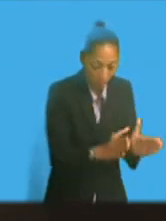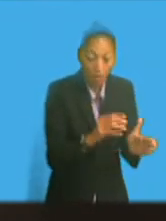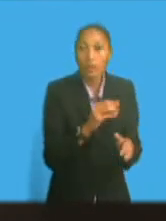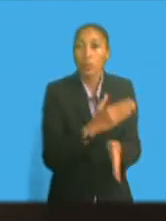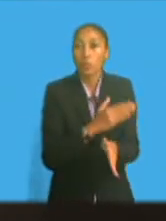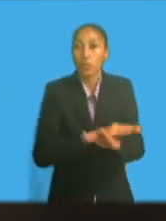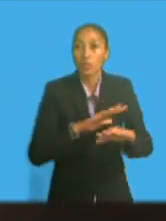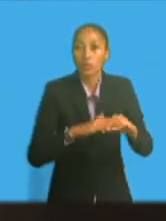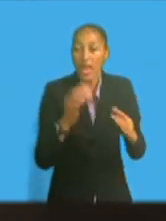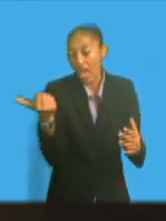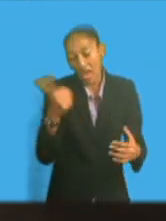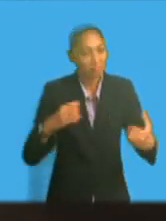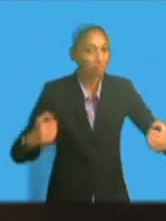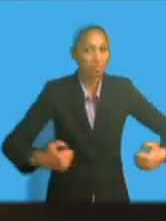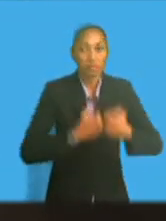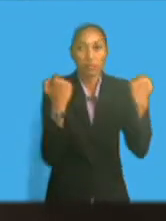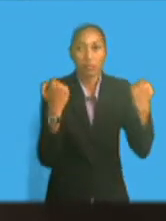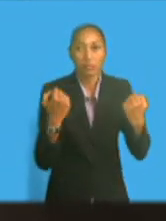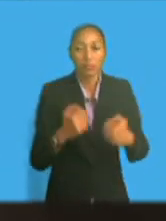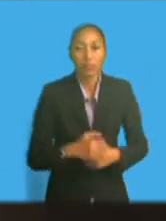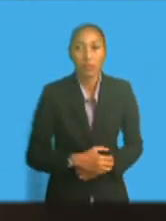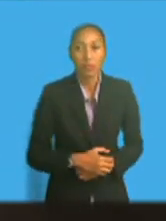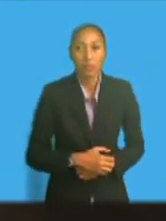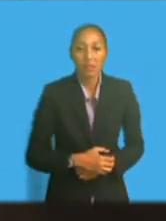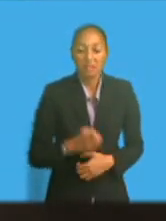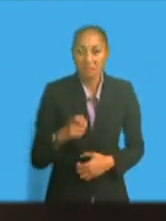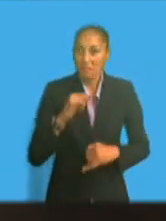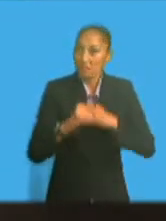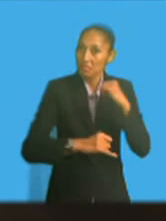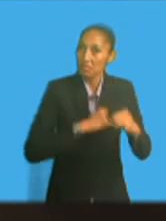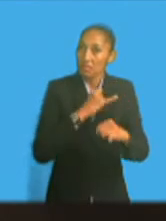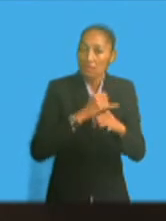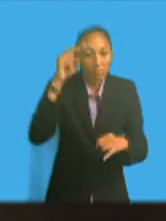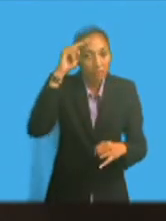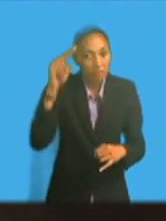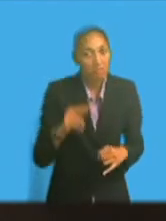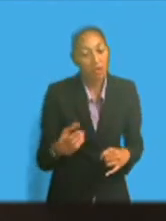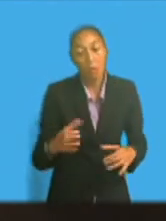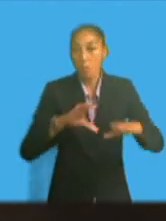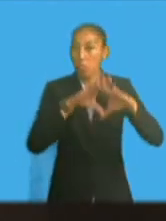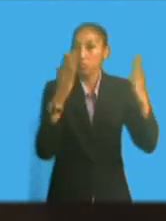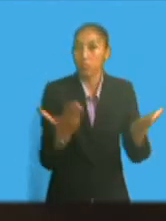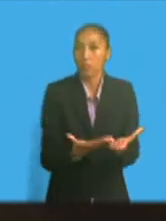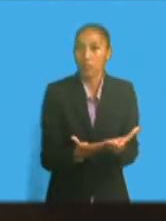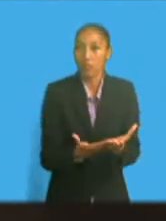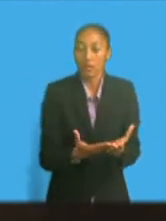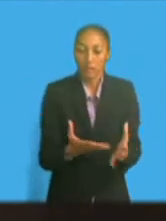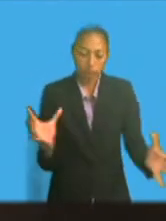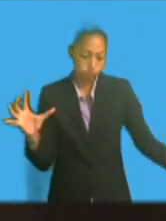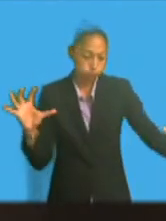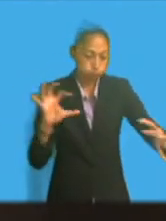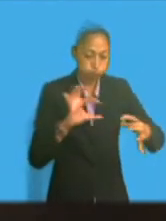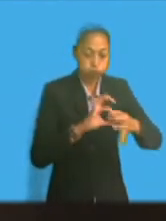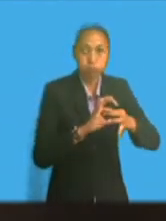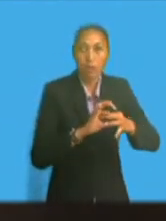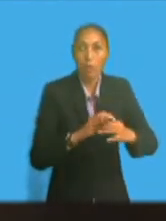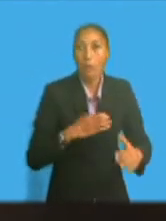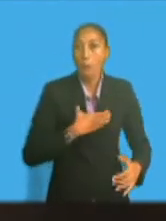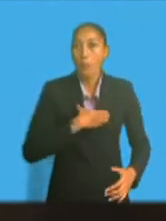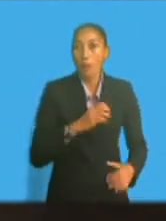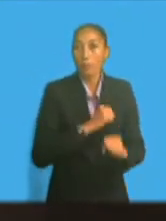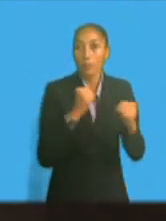for any challenges, be it local, national, regional, or global, and emerge stronger and more